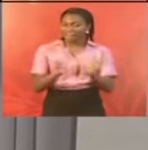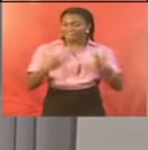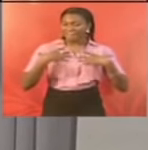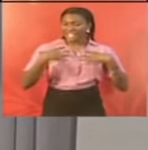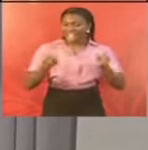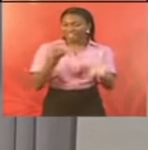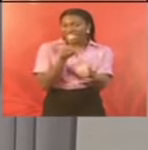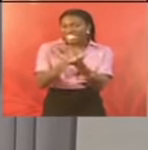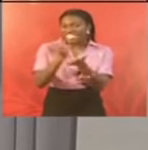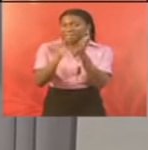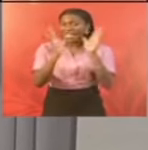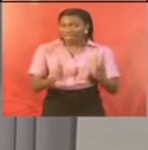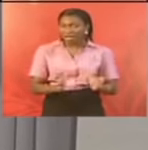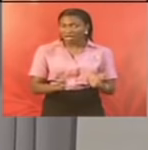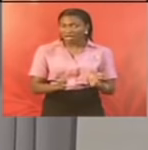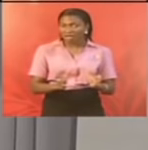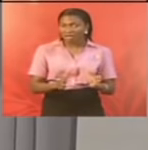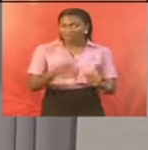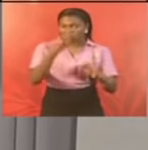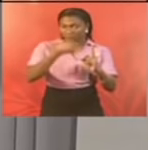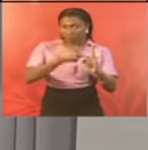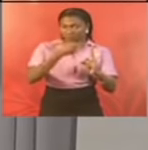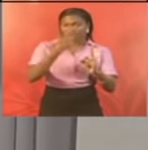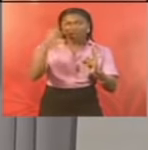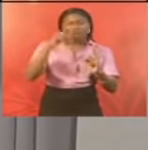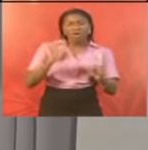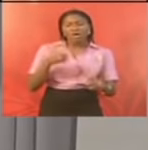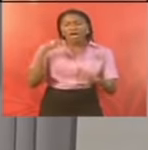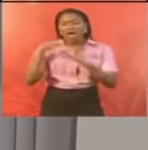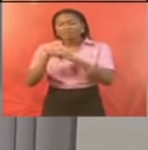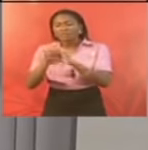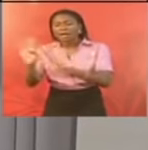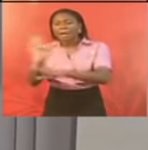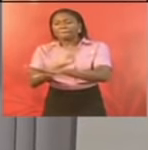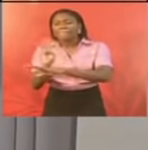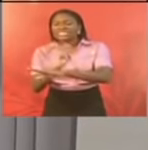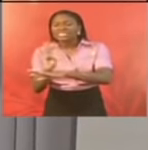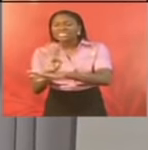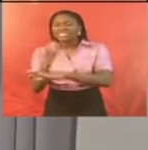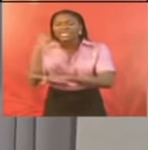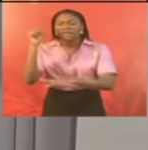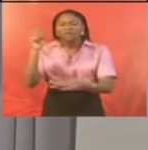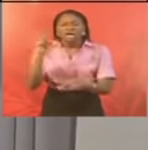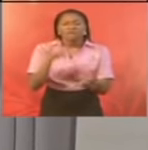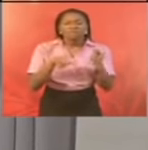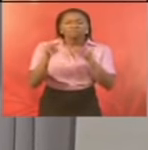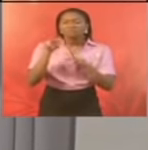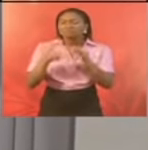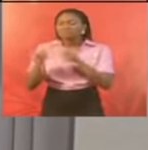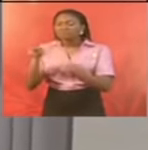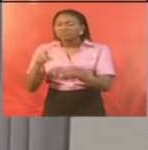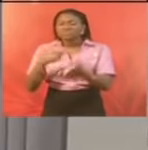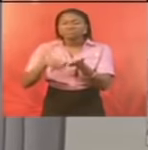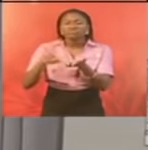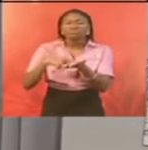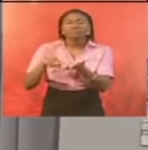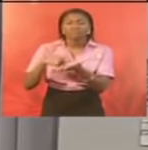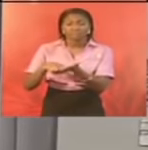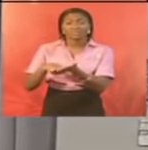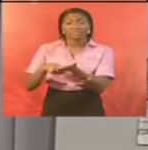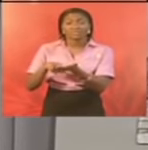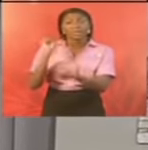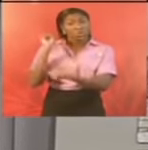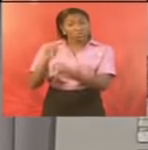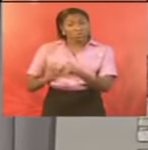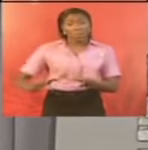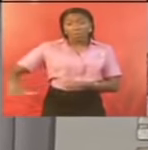especially large and medium-sized businesses do have OSH departments. So this is a time for corporate Trinidad and